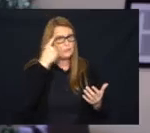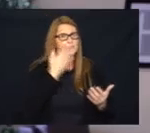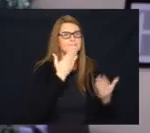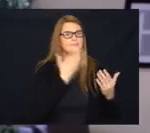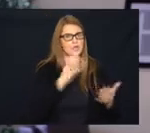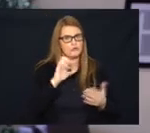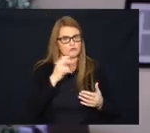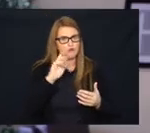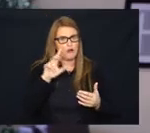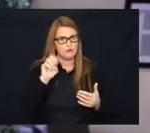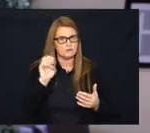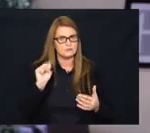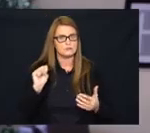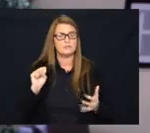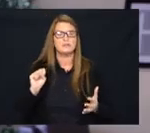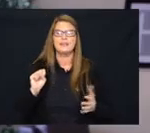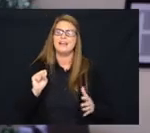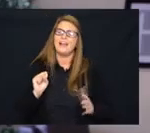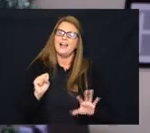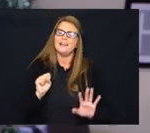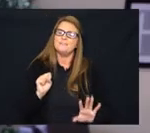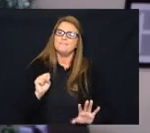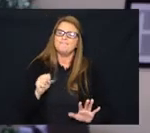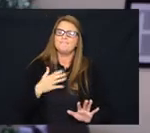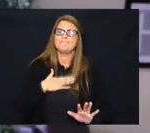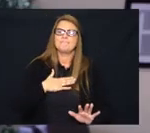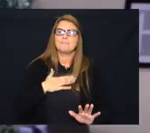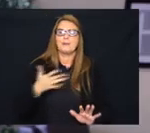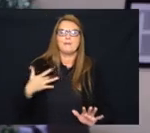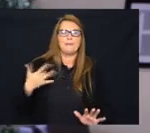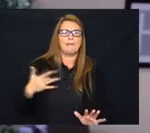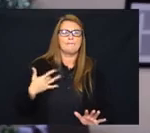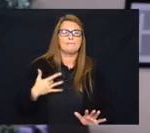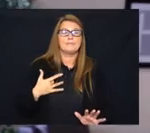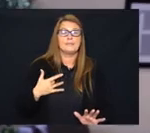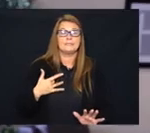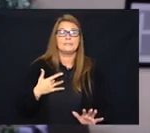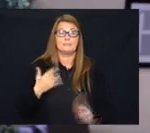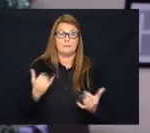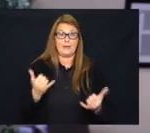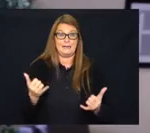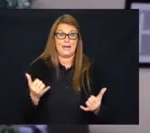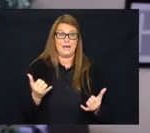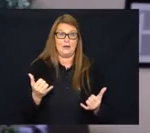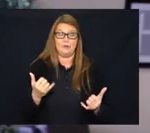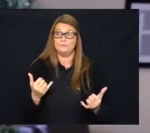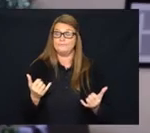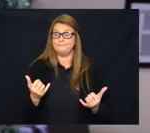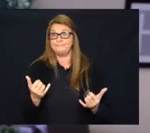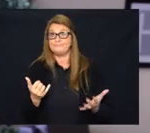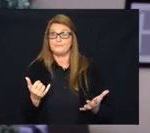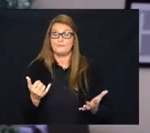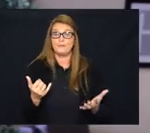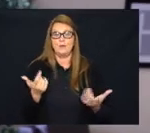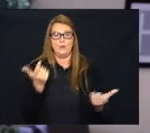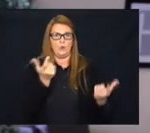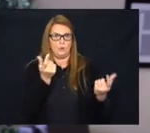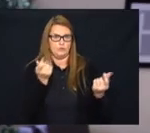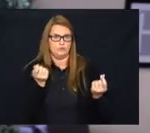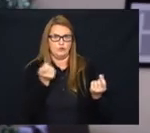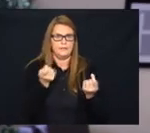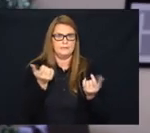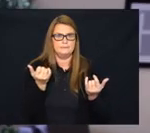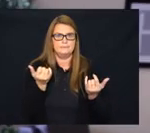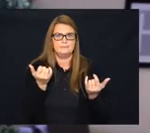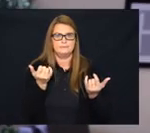Charles. Charles, I think that what we are very much trying to do, as we